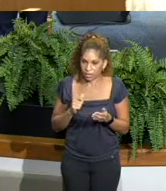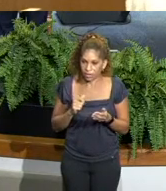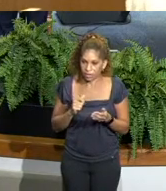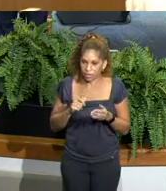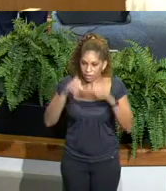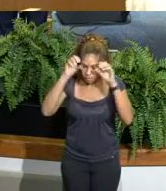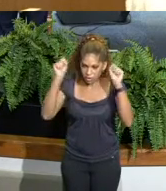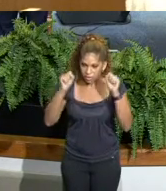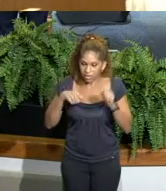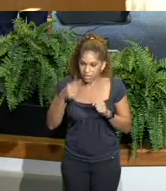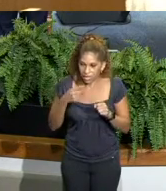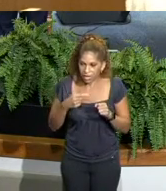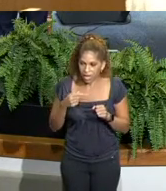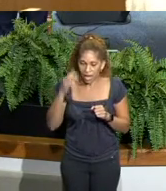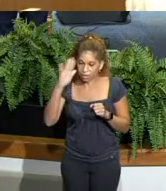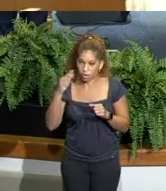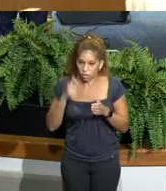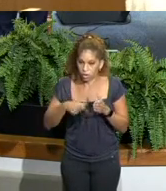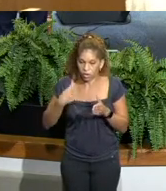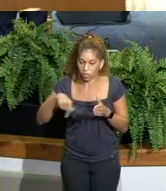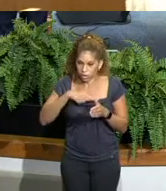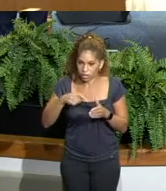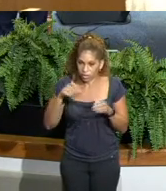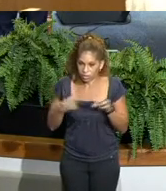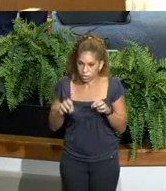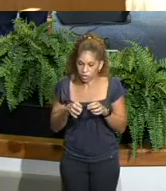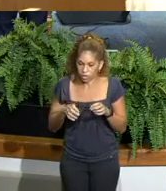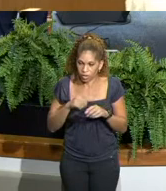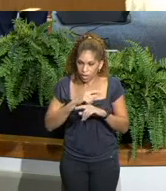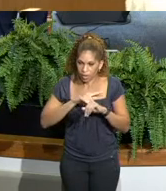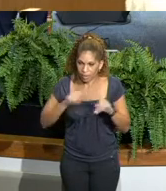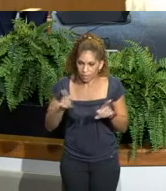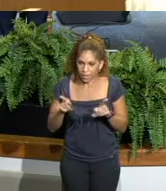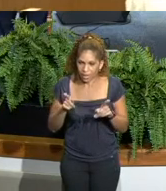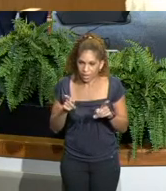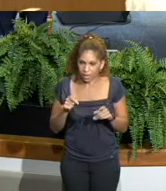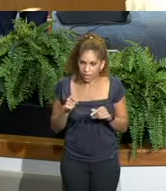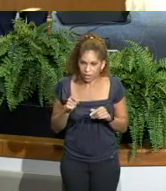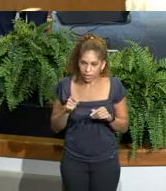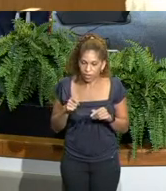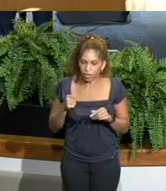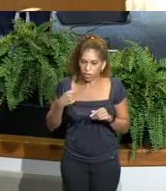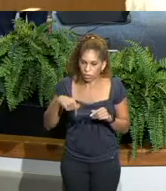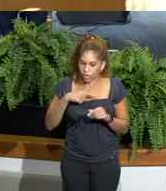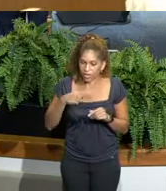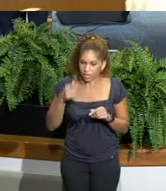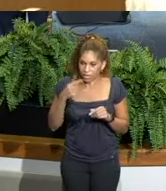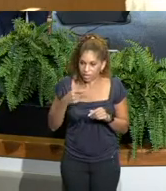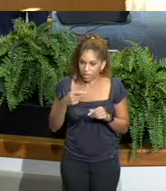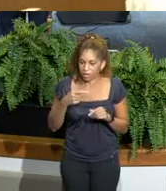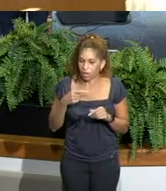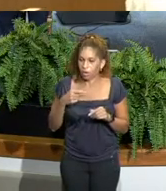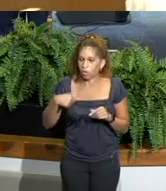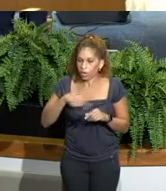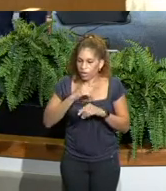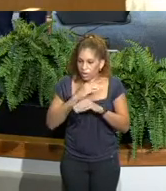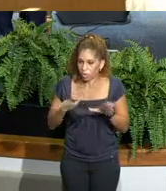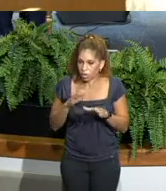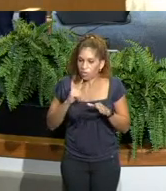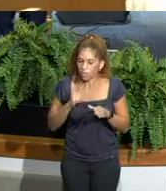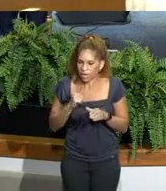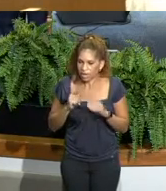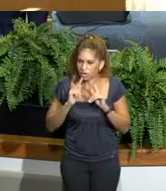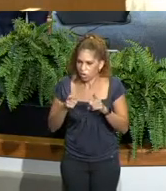"I don't know what we're going to do." But Senku said, "We won't be going in there alone tomorrow." And John Quincy Adams